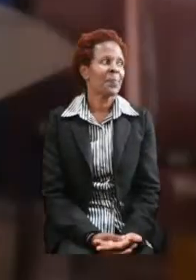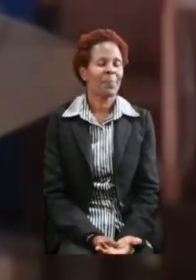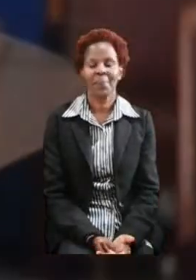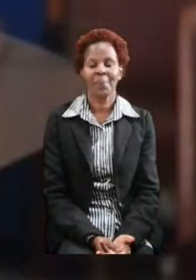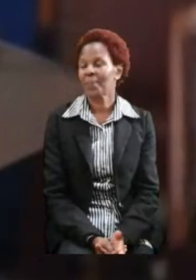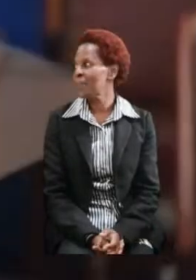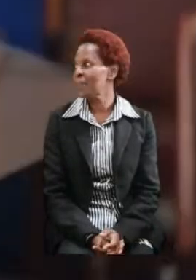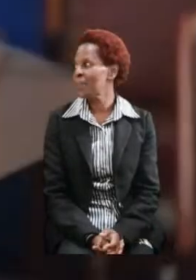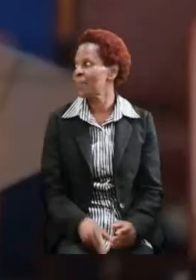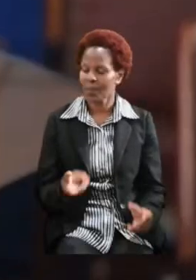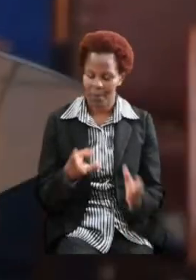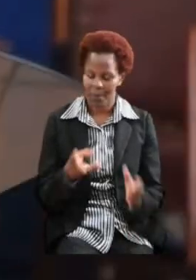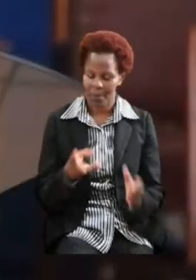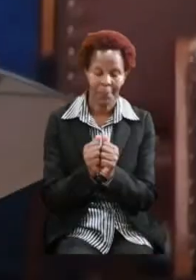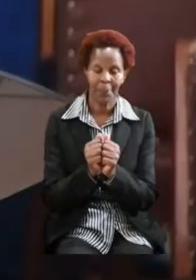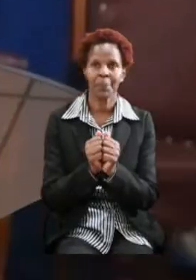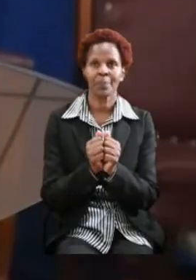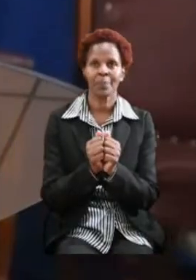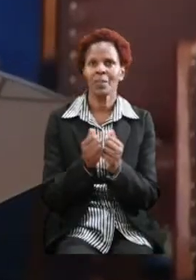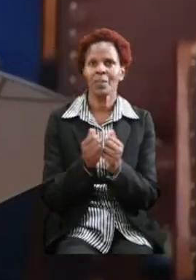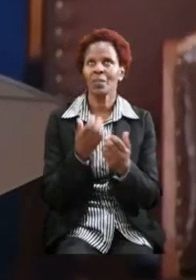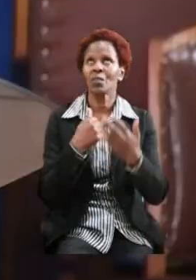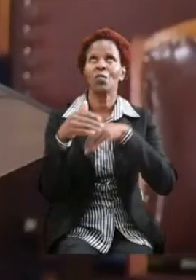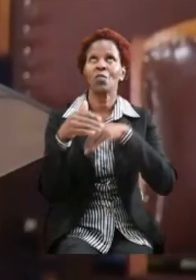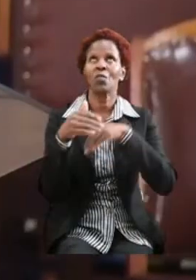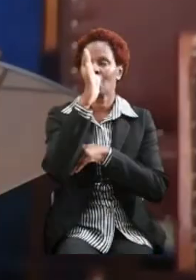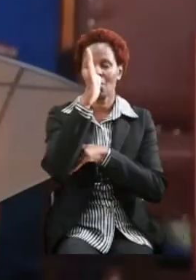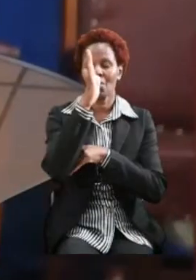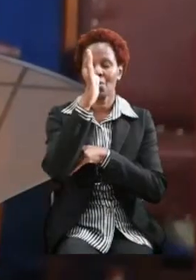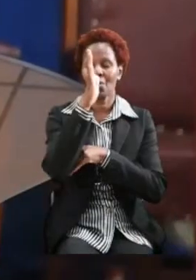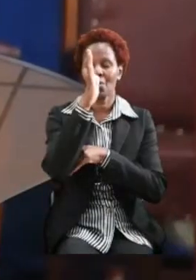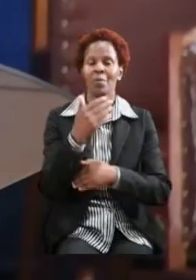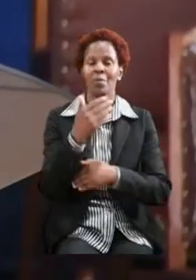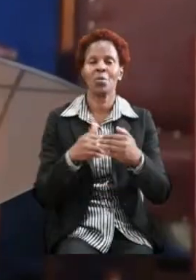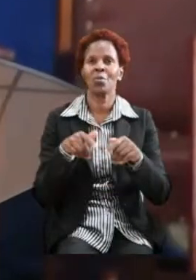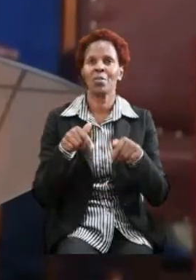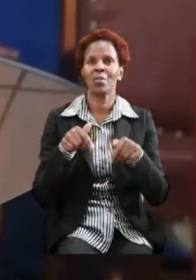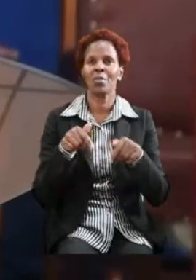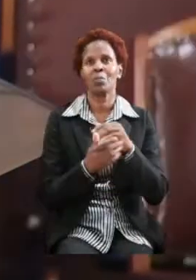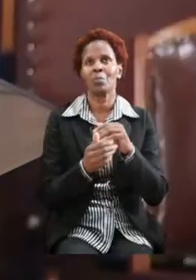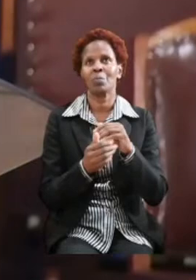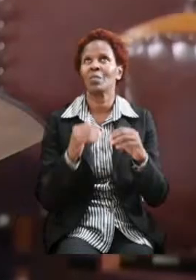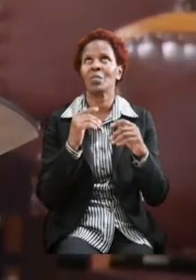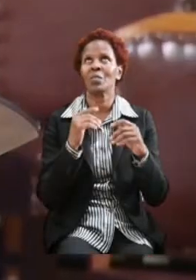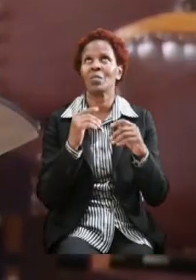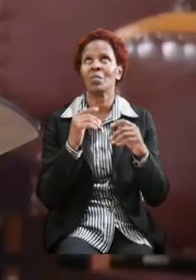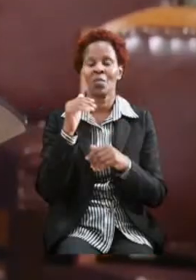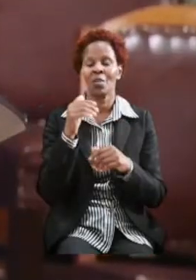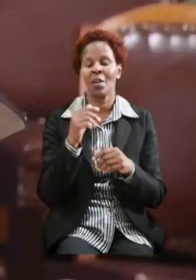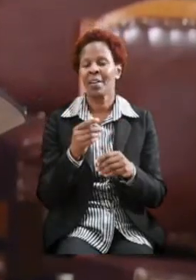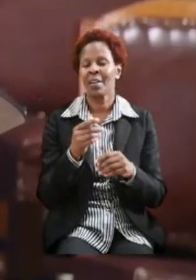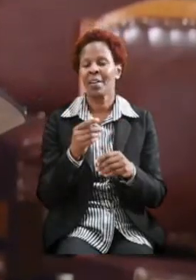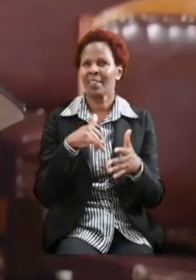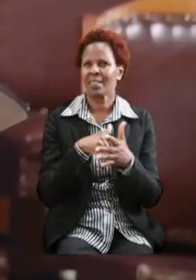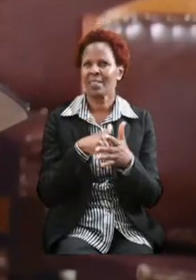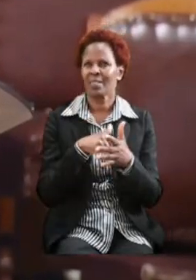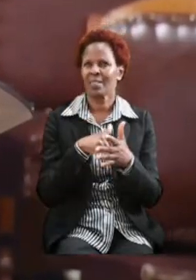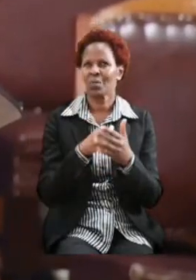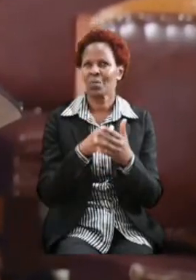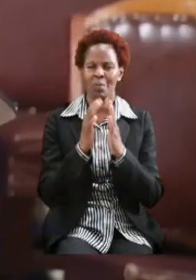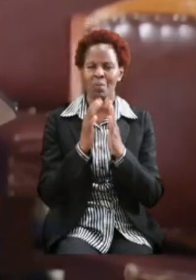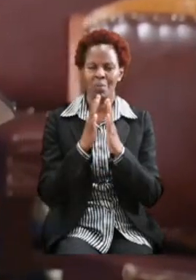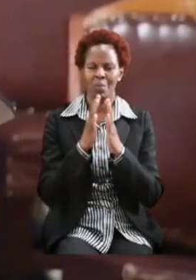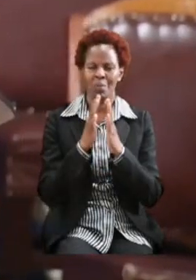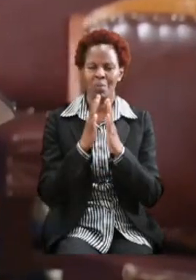Let's pray. Our dear Heavenly Father, we come before this morning giving you thanks and honor as I deliver your word to your people. Dear